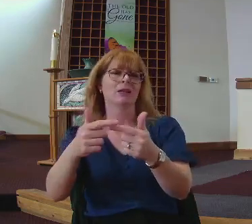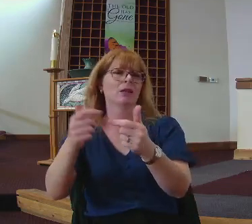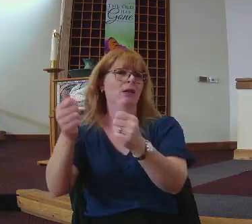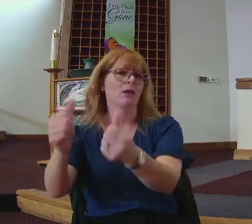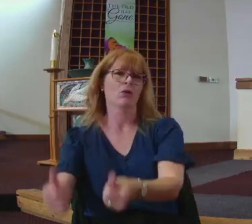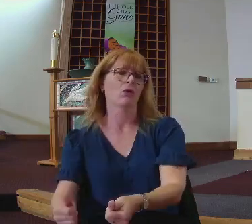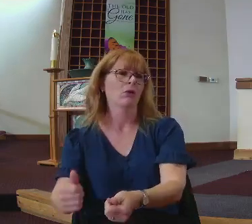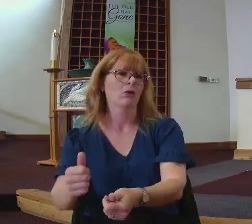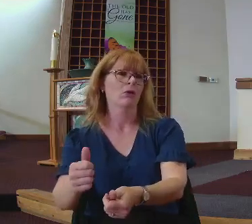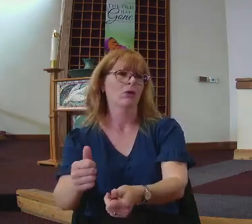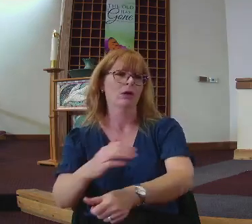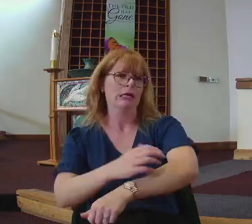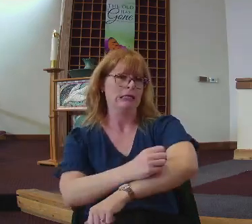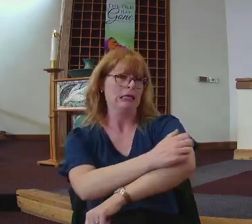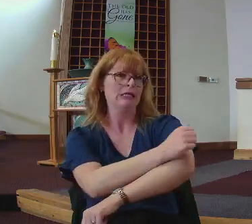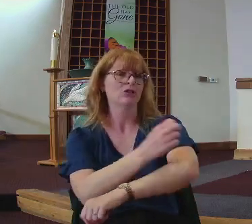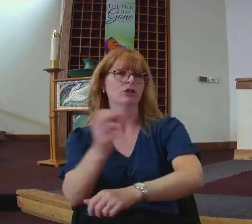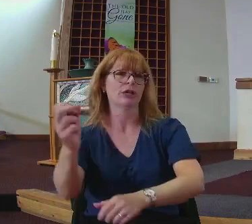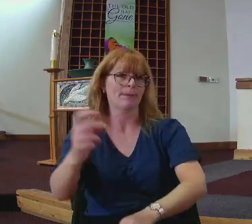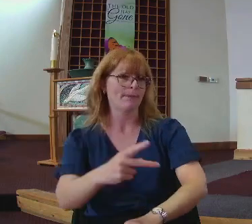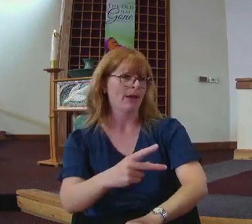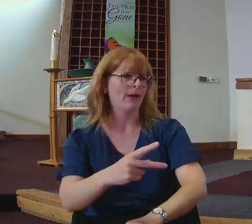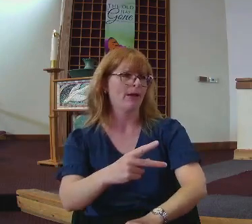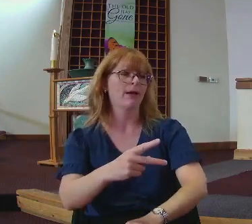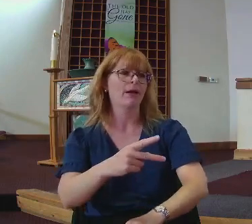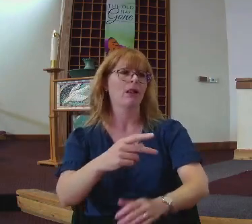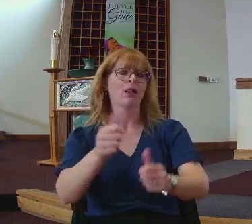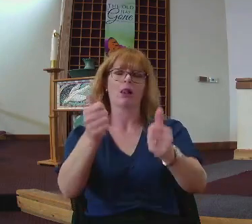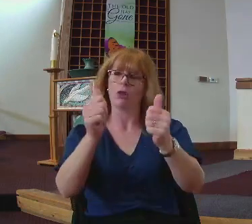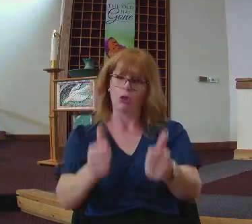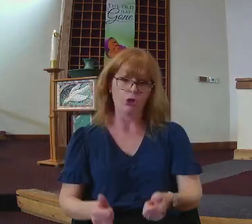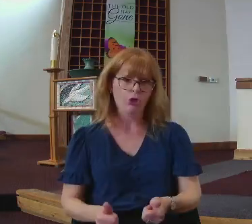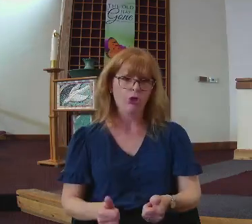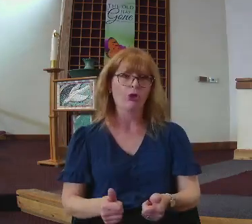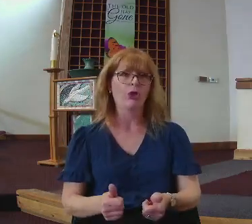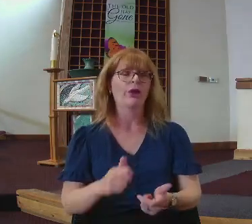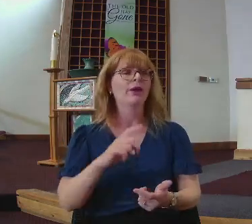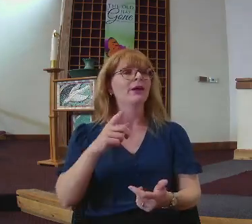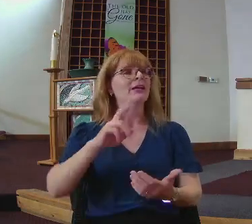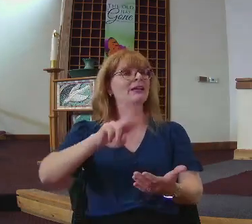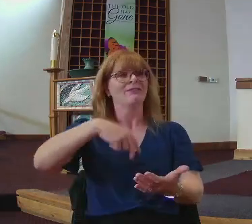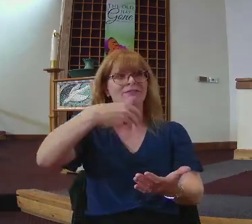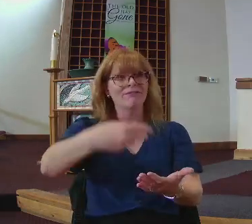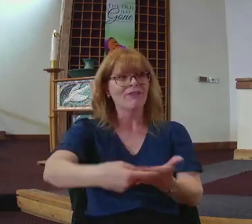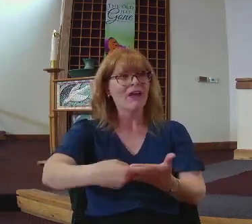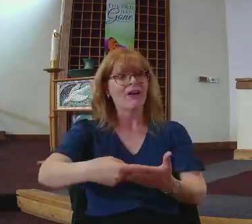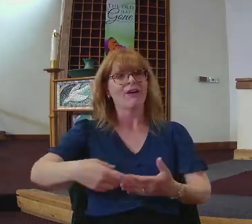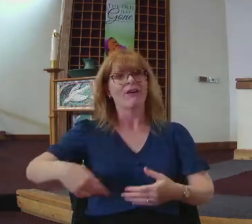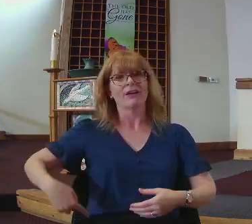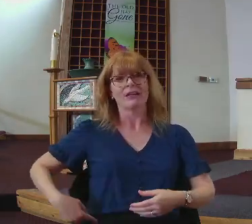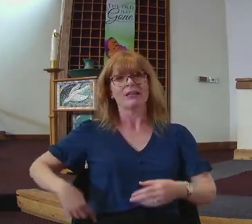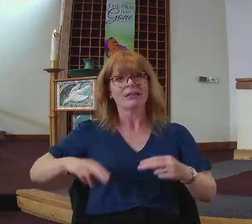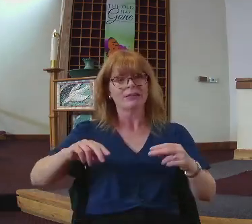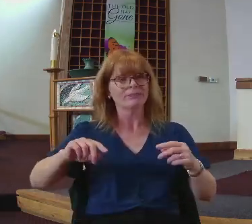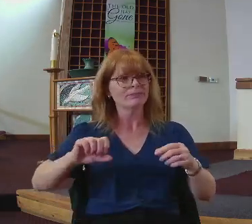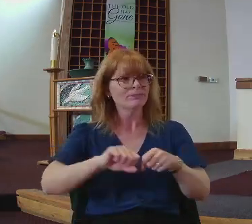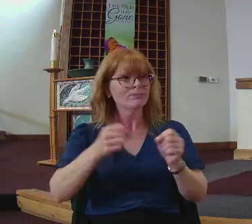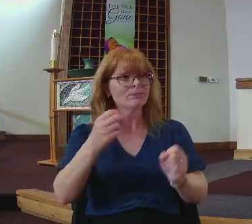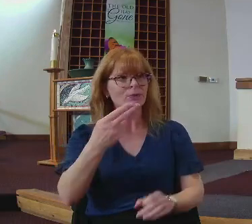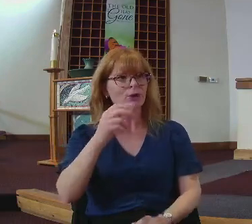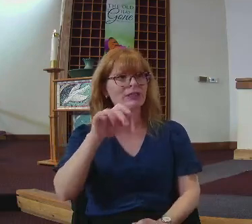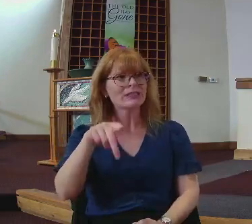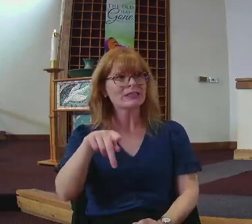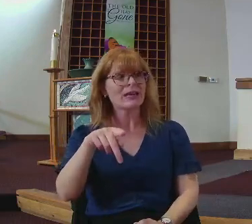weaker and weaker, and he fell and he broke his hip, which is often what happens. Older women tend to break their hips through